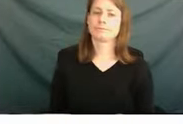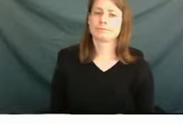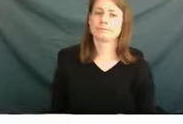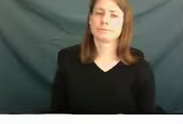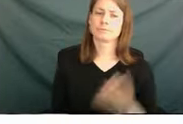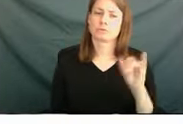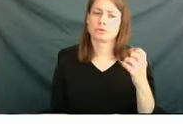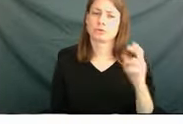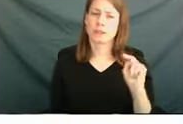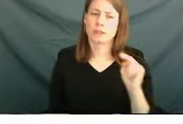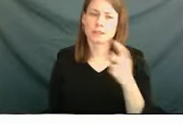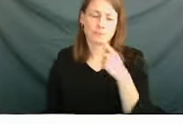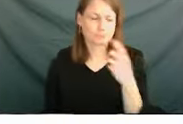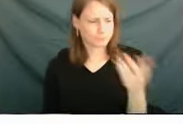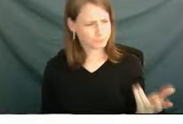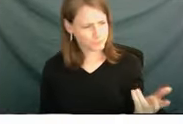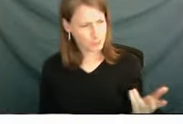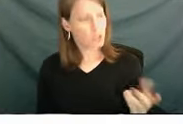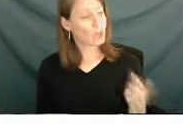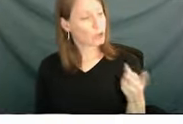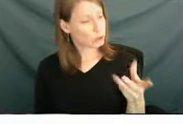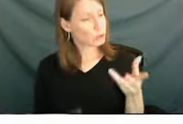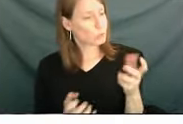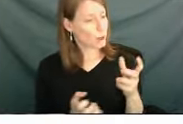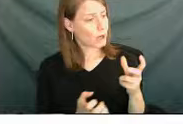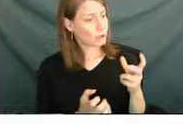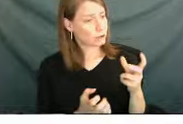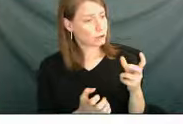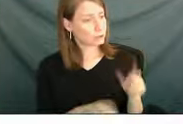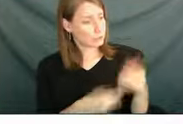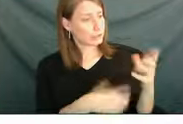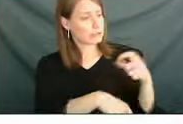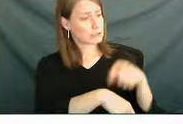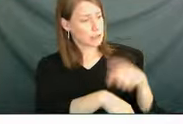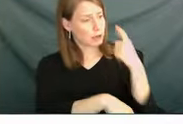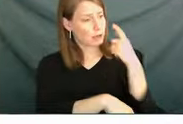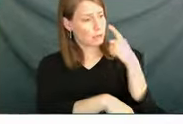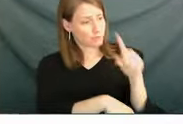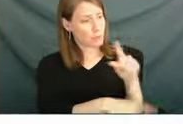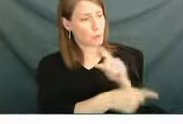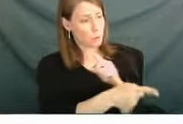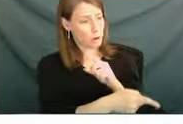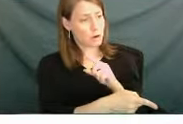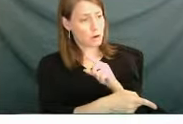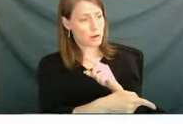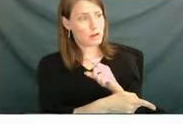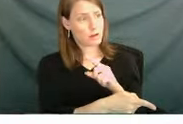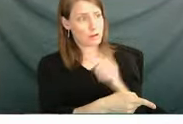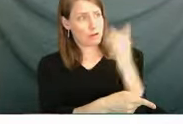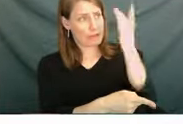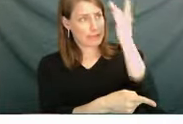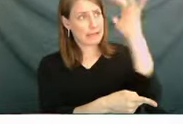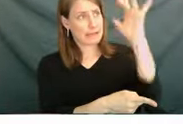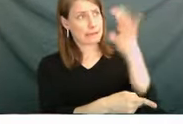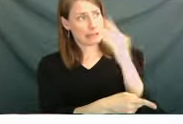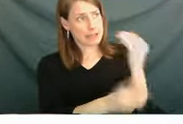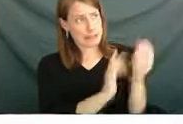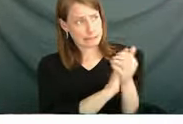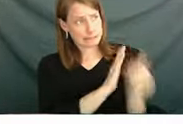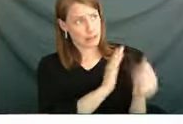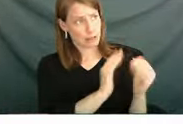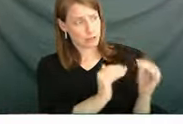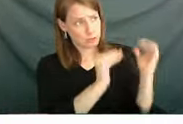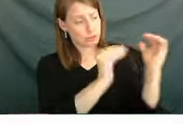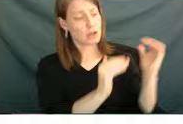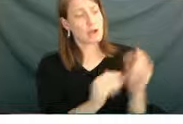some time for that back table. That's definitely right, yeah. Lakeisha, nice handwriting as well. Even with the aid of teaching